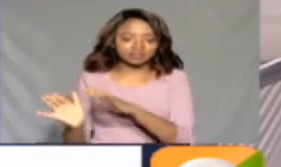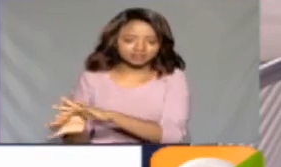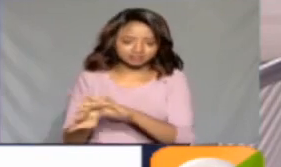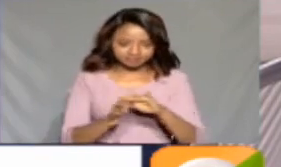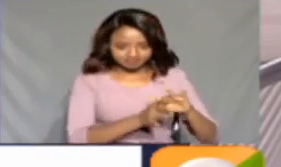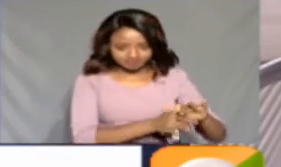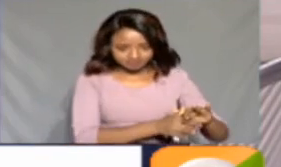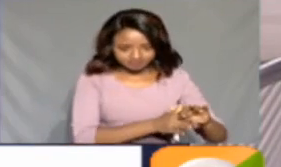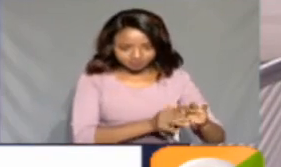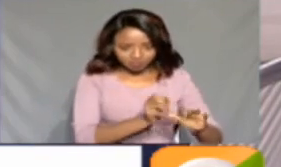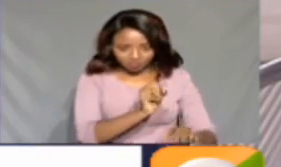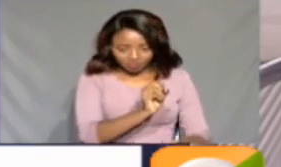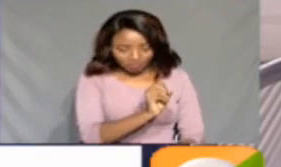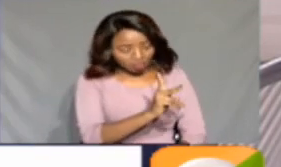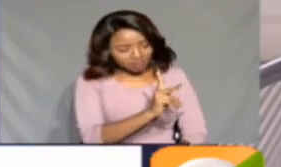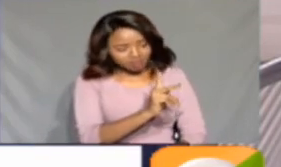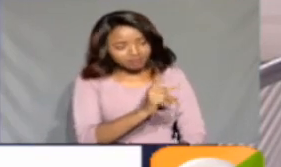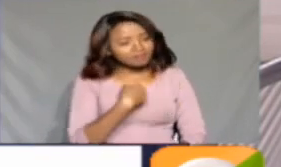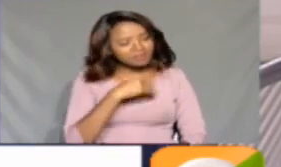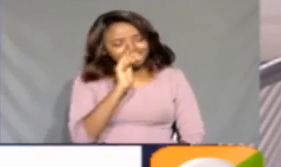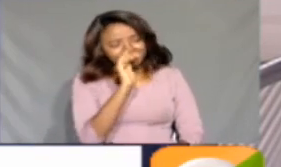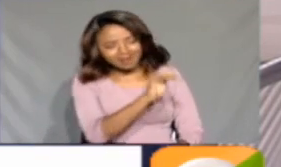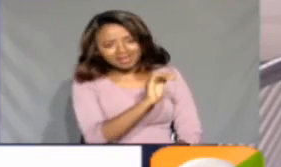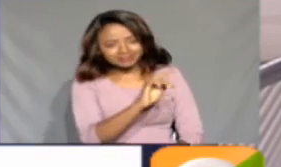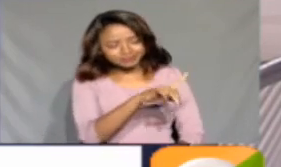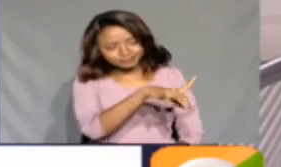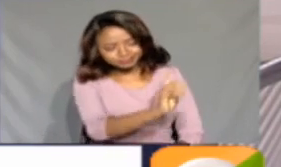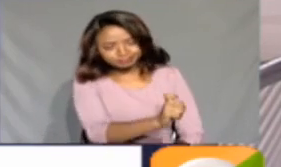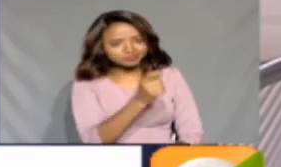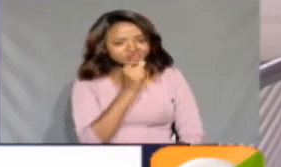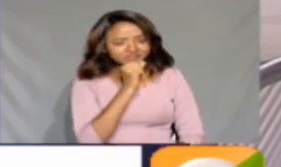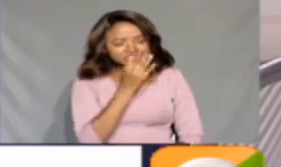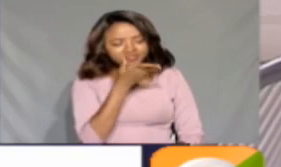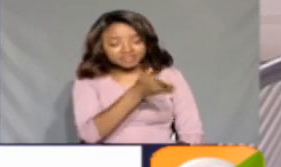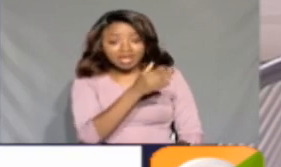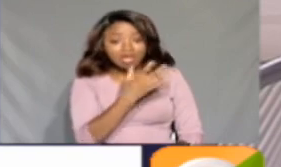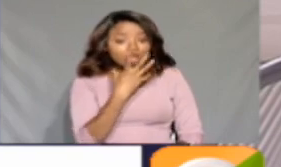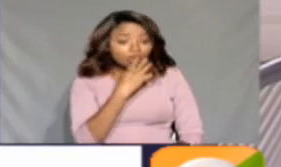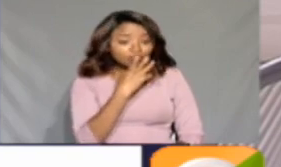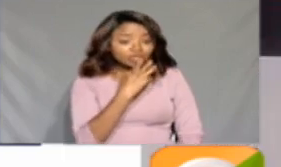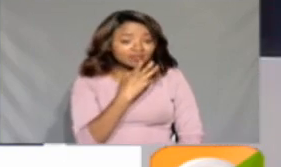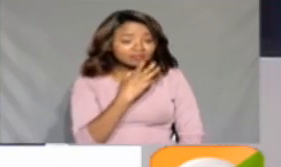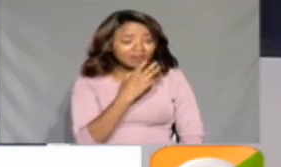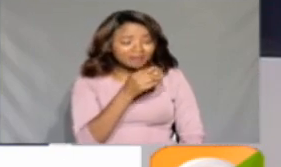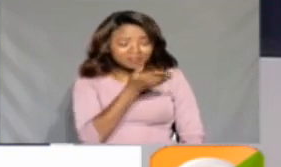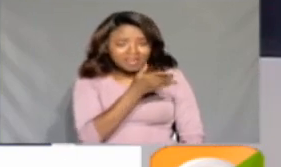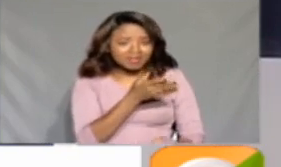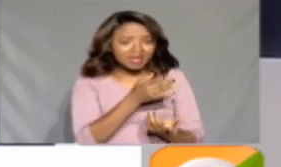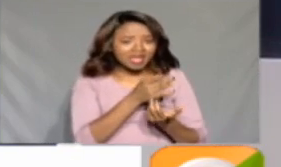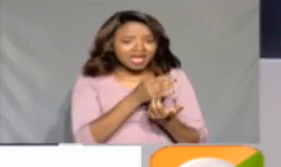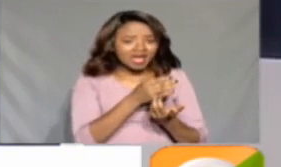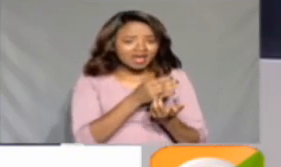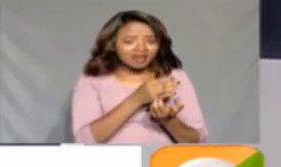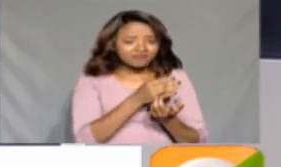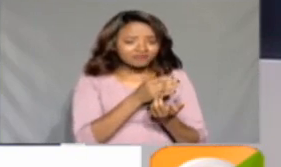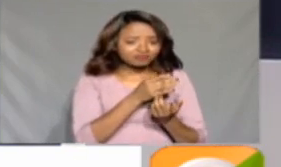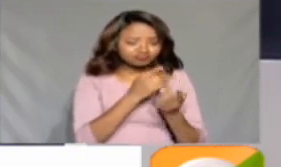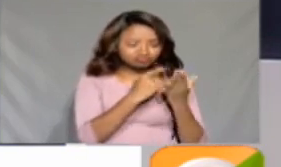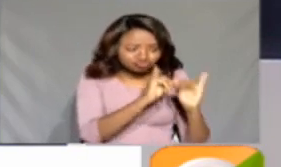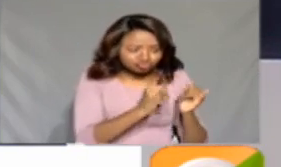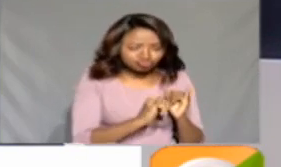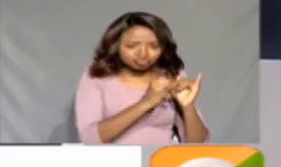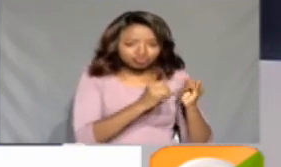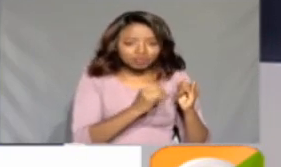again. The reason why I asked why there are mamas in ODM, because there was a letter from you on Friday, January